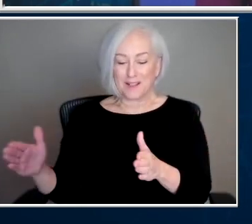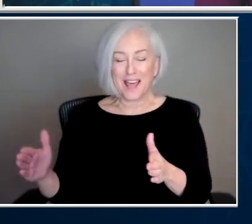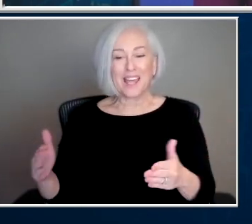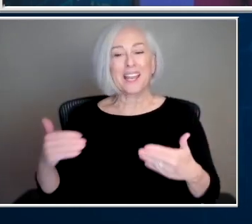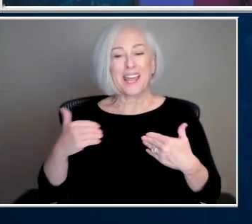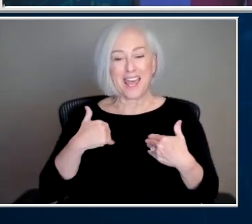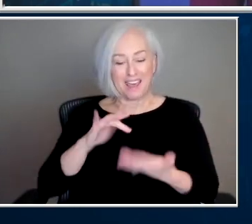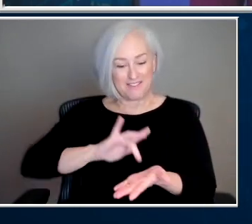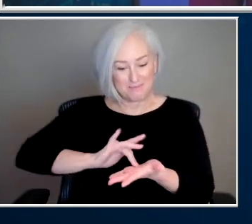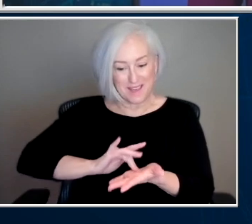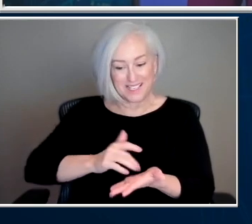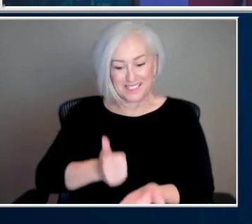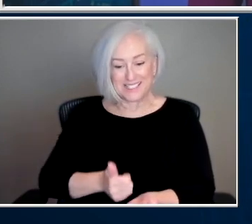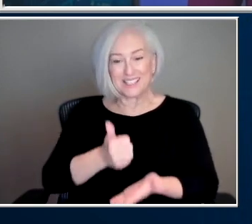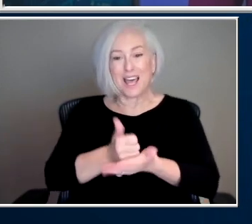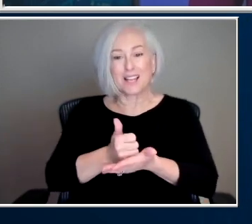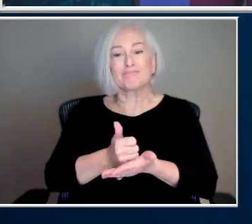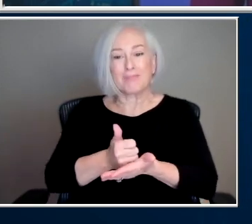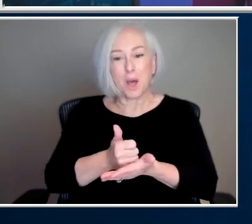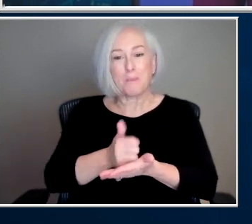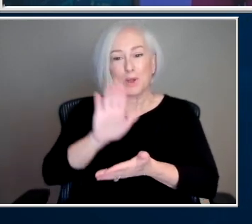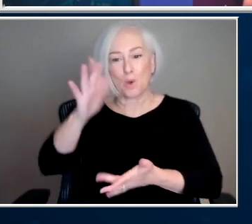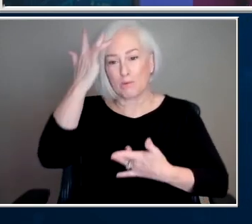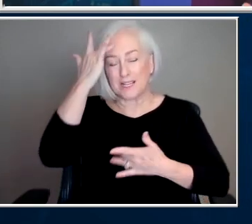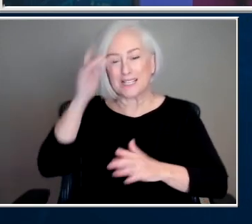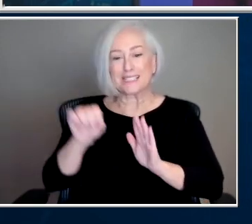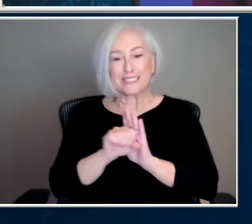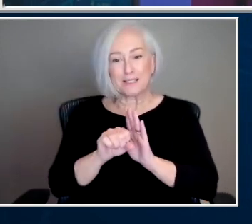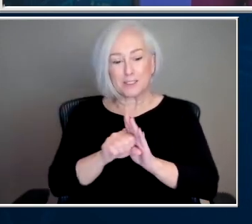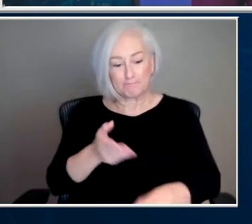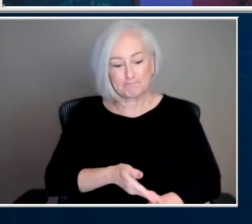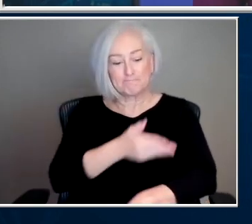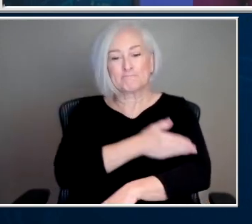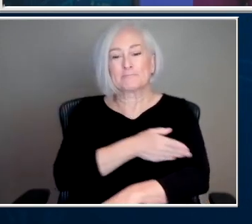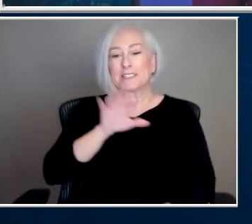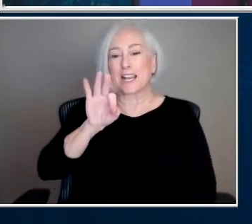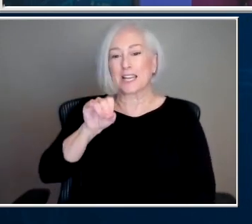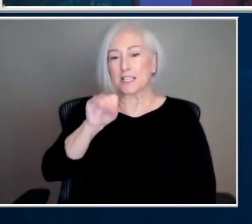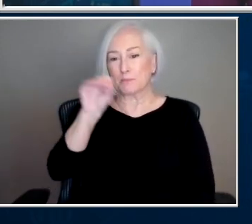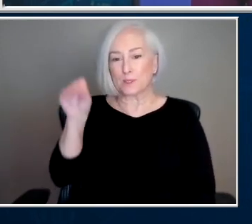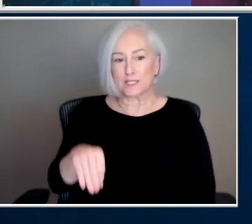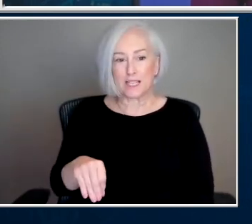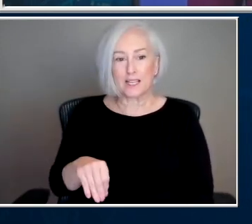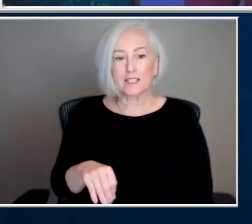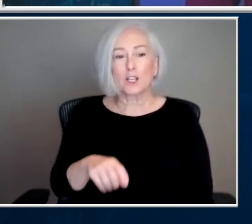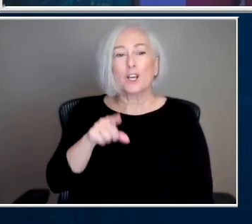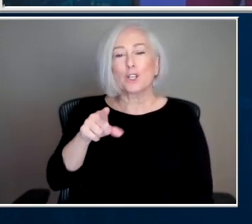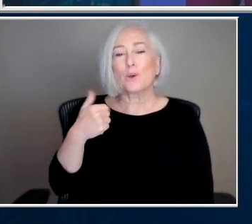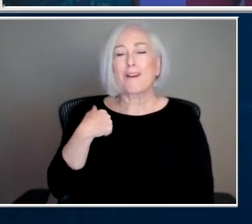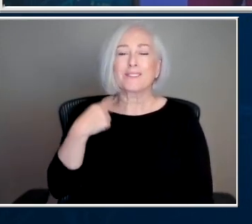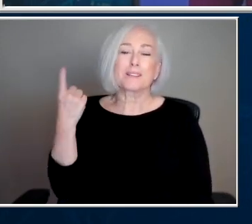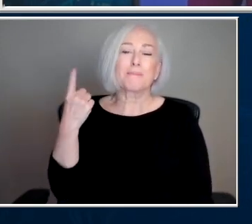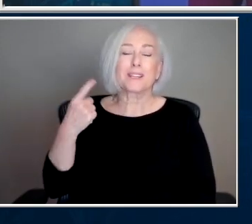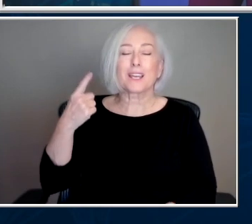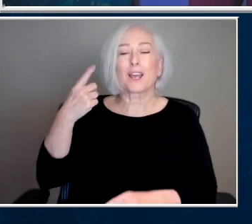90%. You're still living with this disability that's often called the invisible disability. Is it frustrating